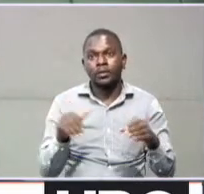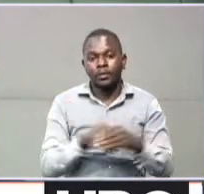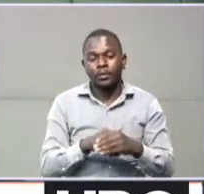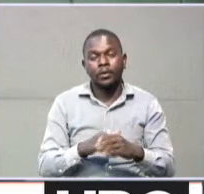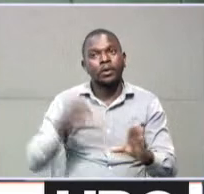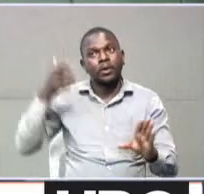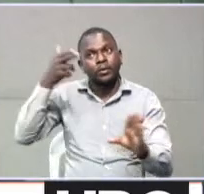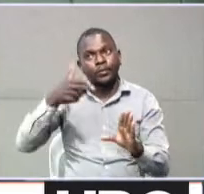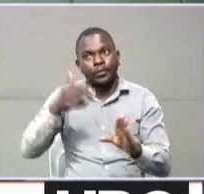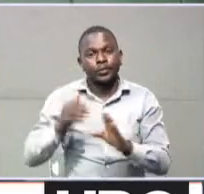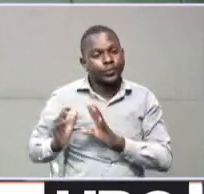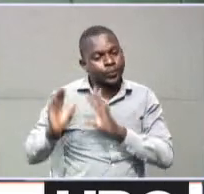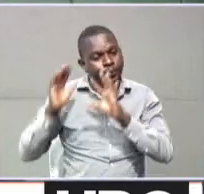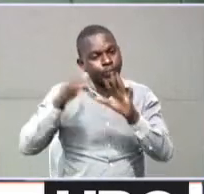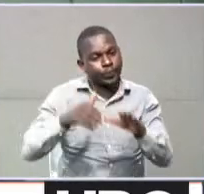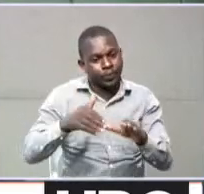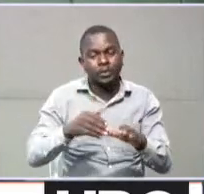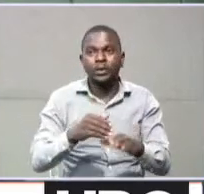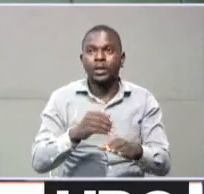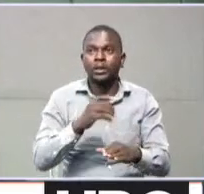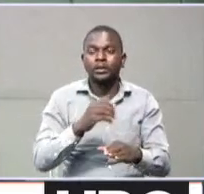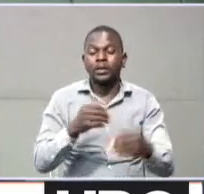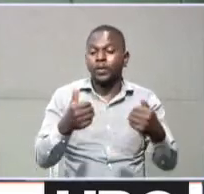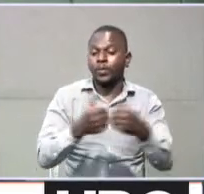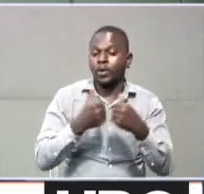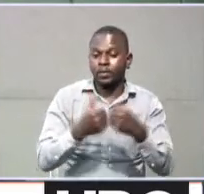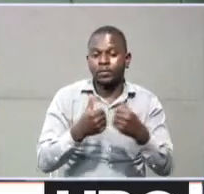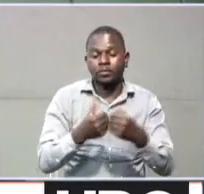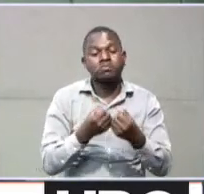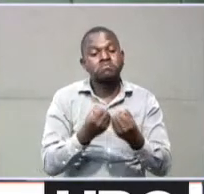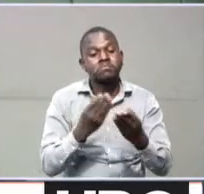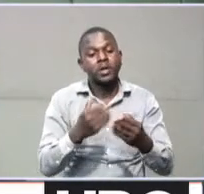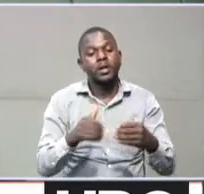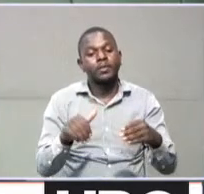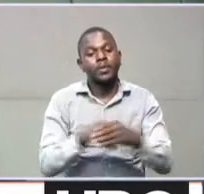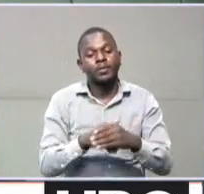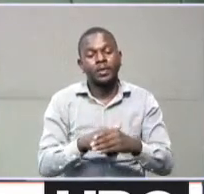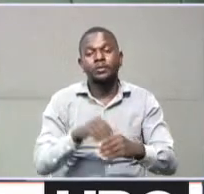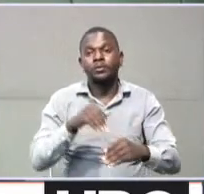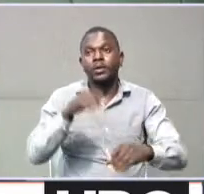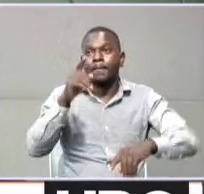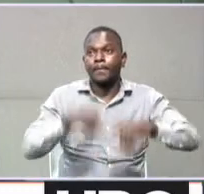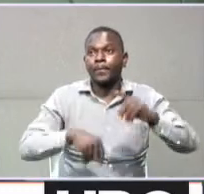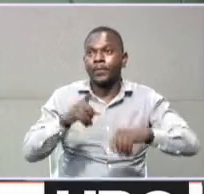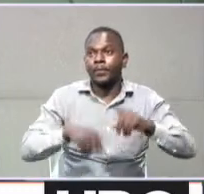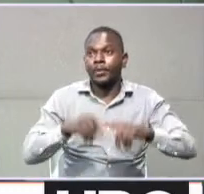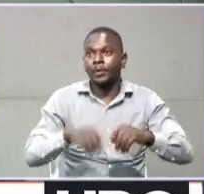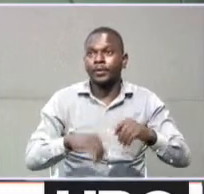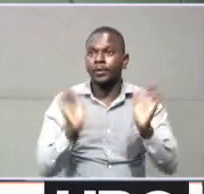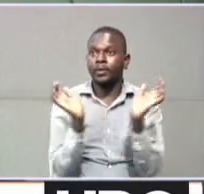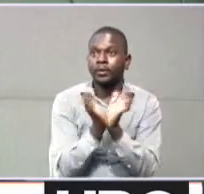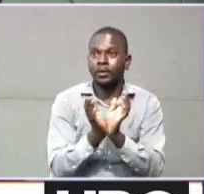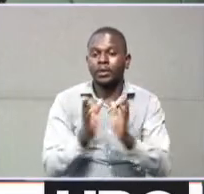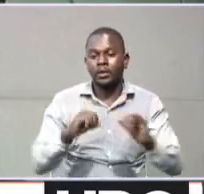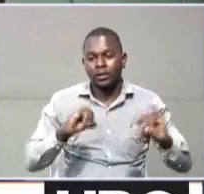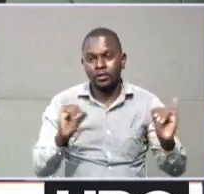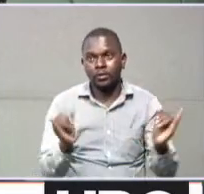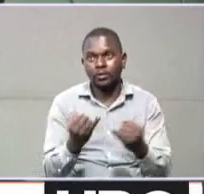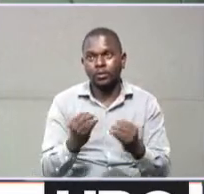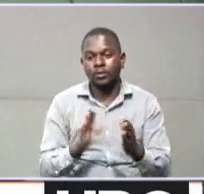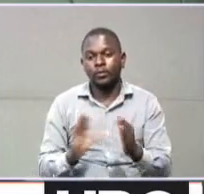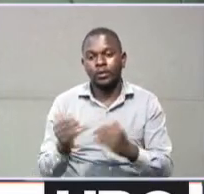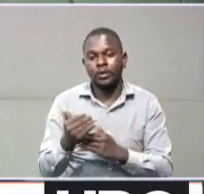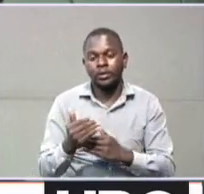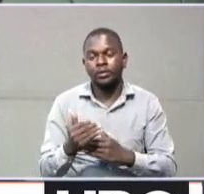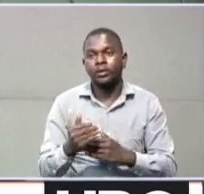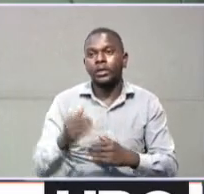media converged to me and told me that several members of the party had been arrested while they were trying to access